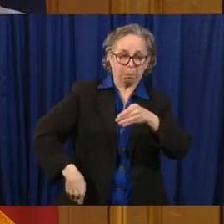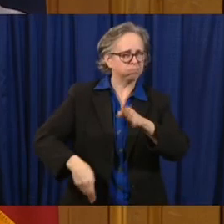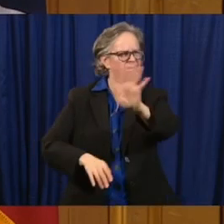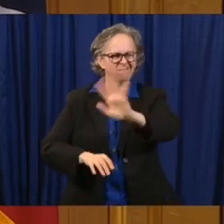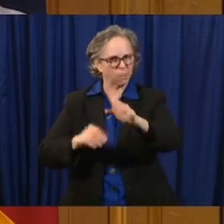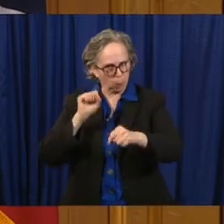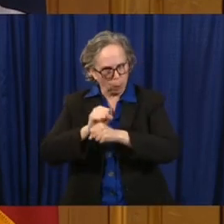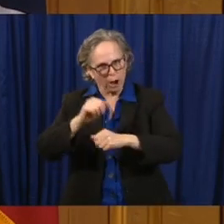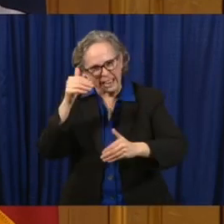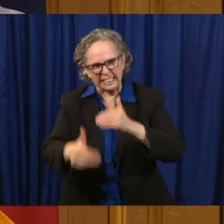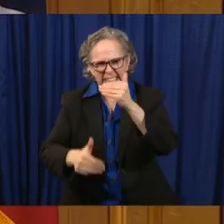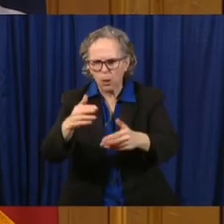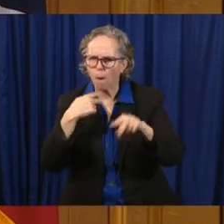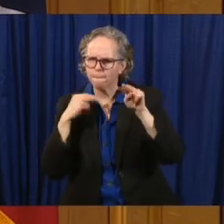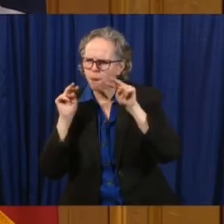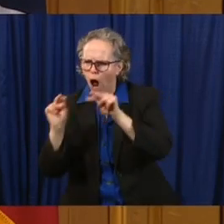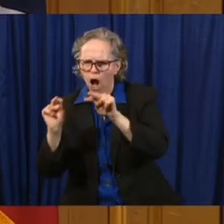this.